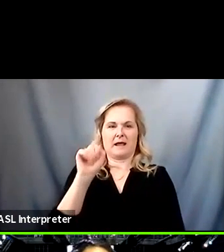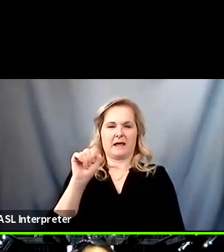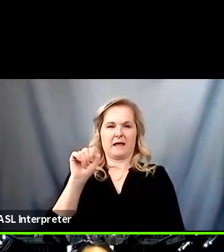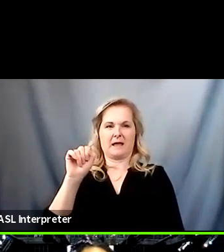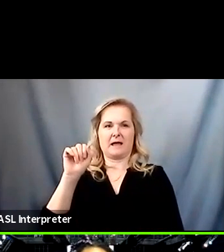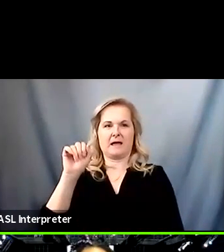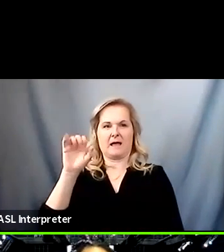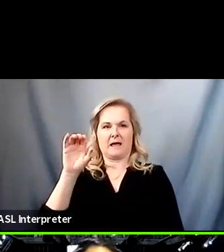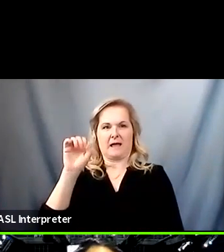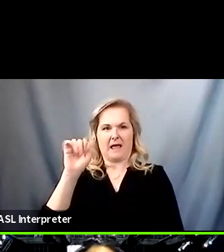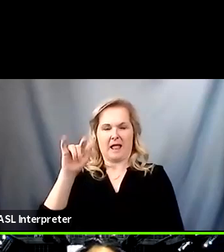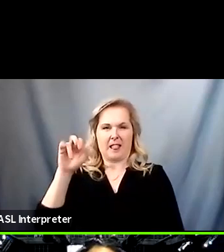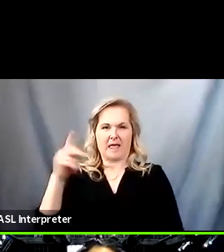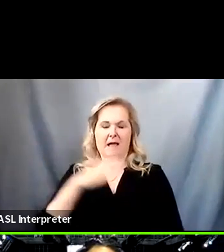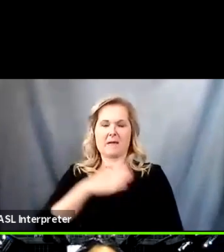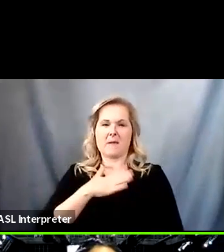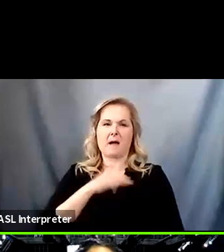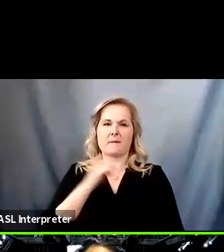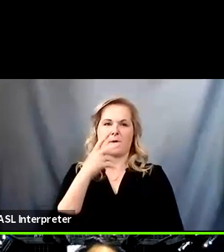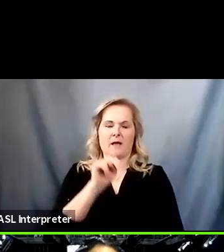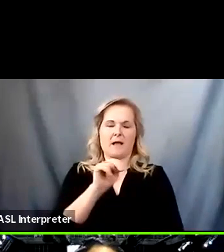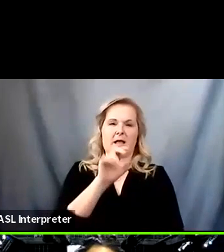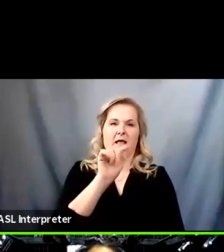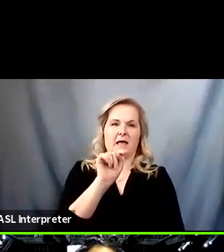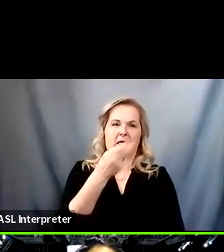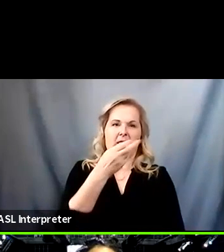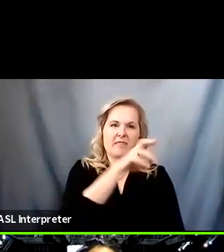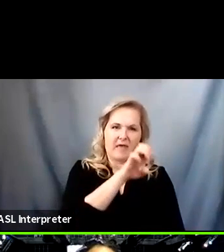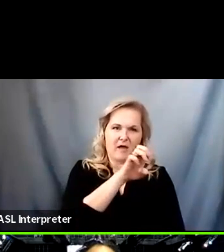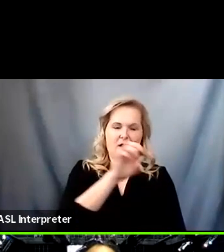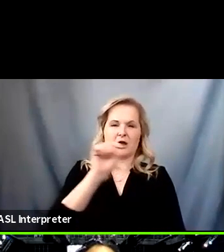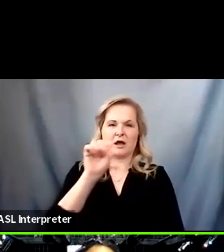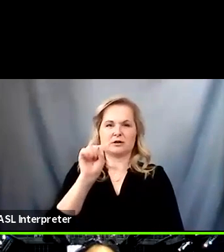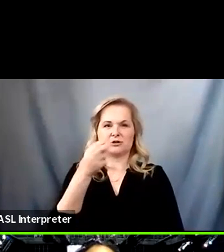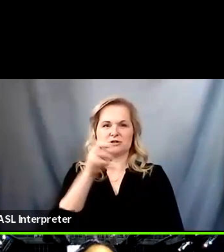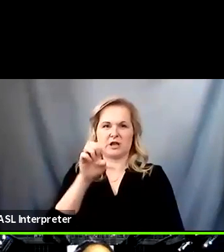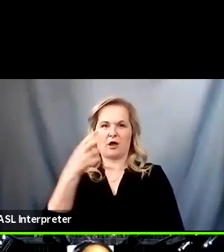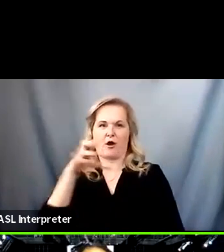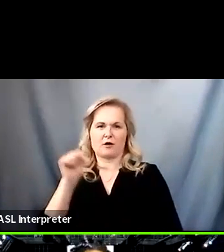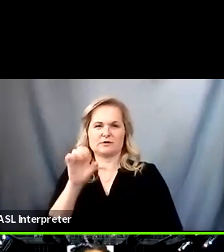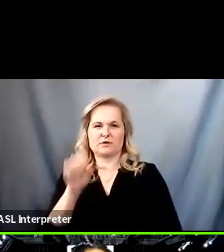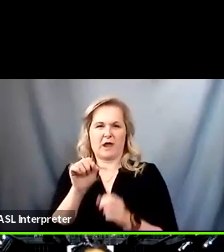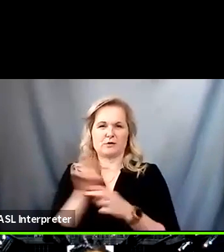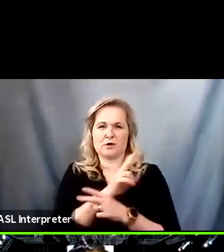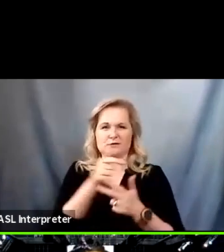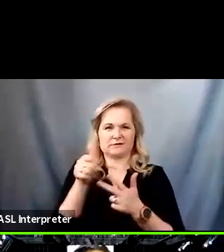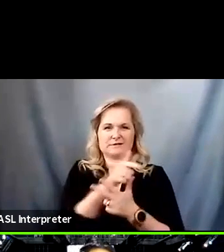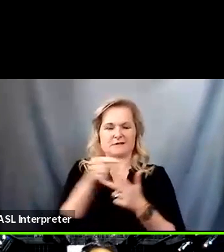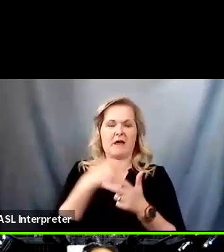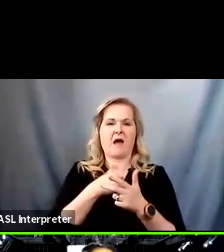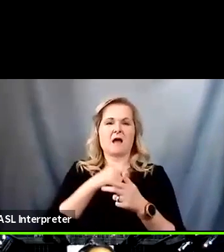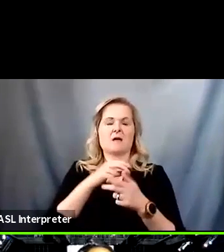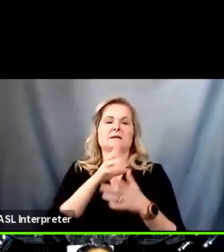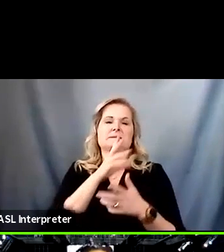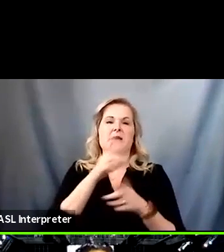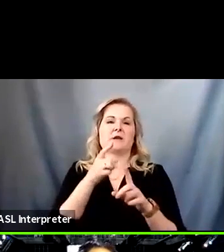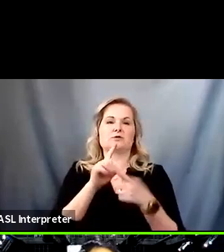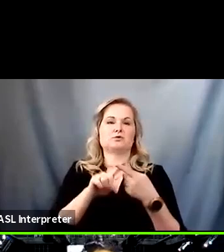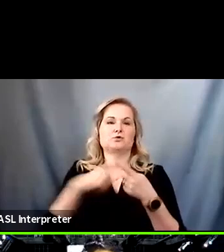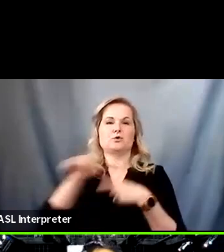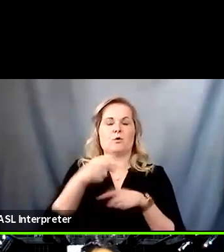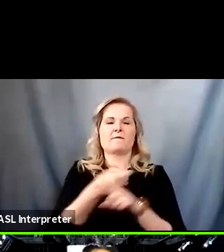are they, their, she, hers. You can use those interchangeably. I'm speaking to you from the Bay Area,